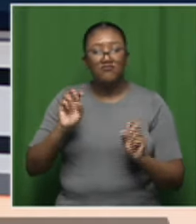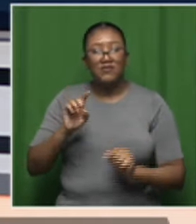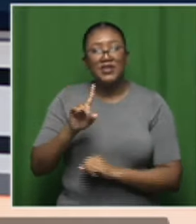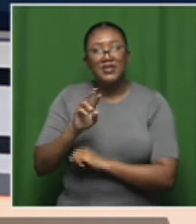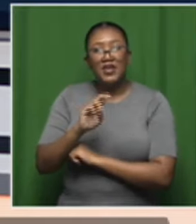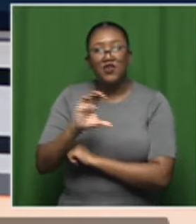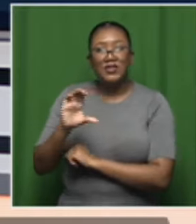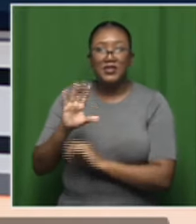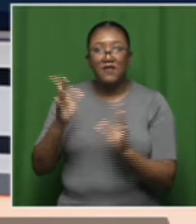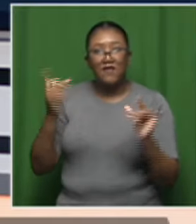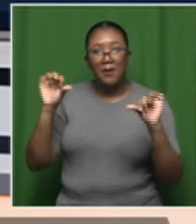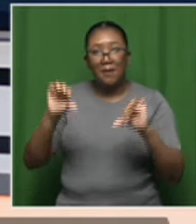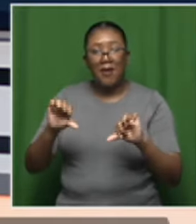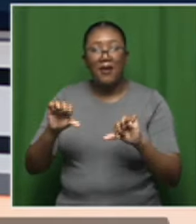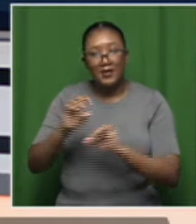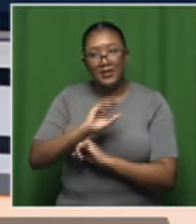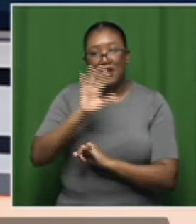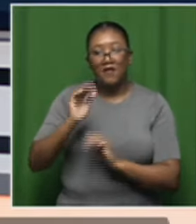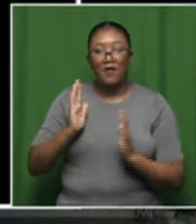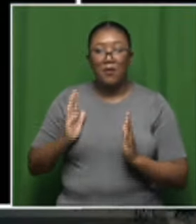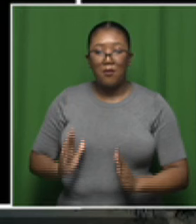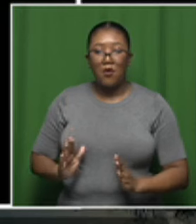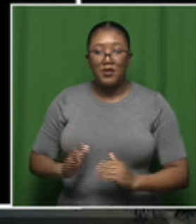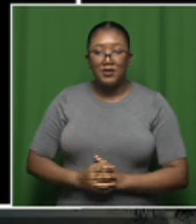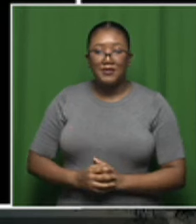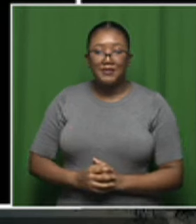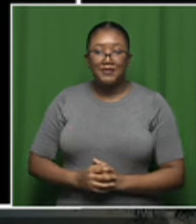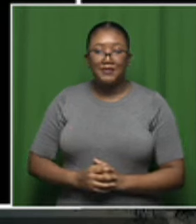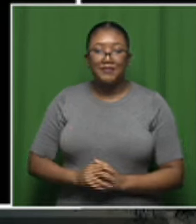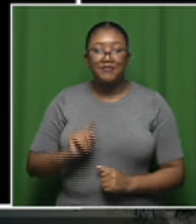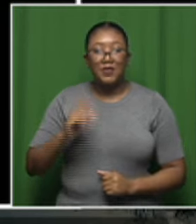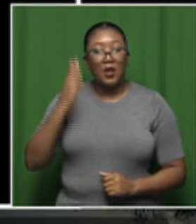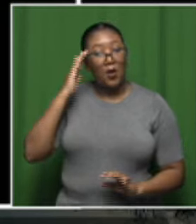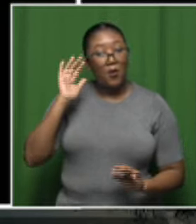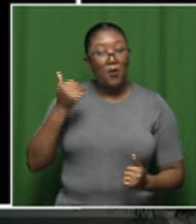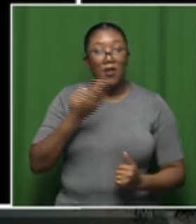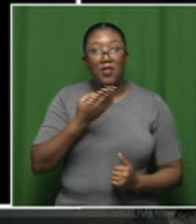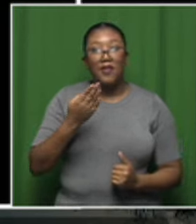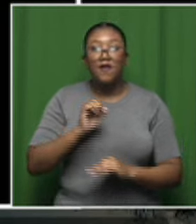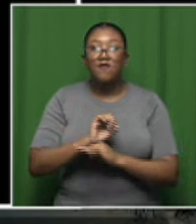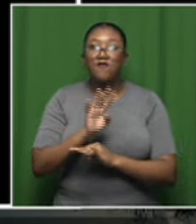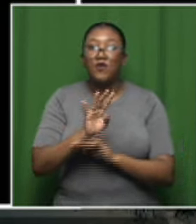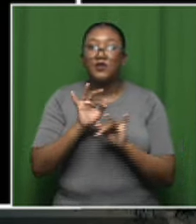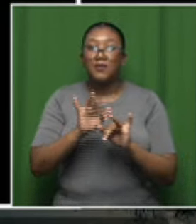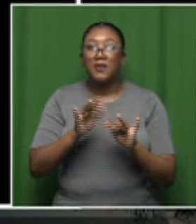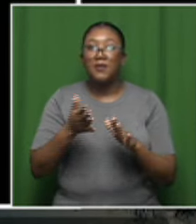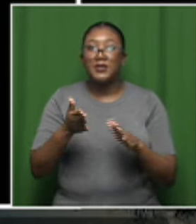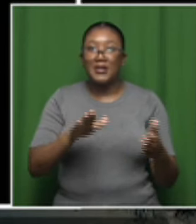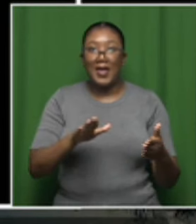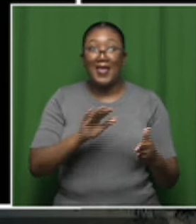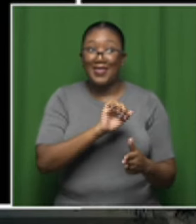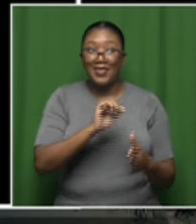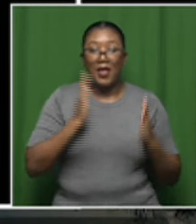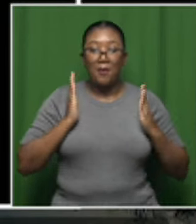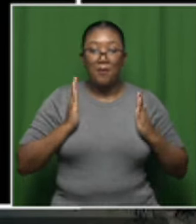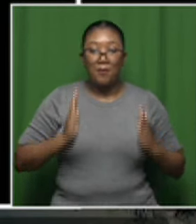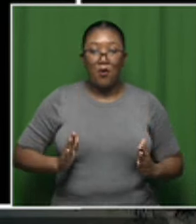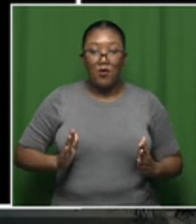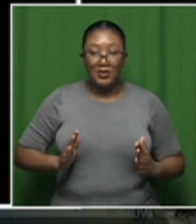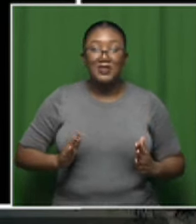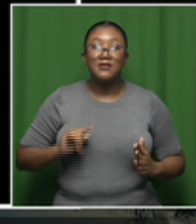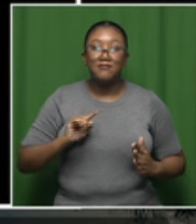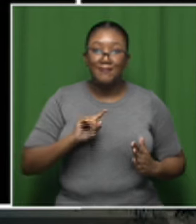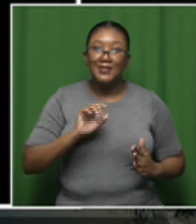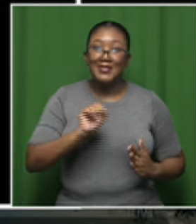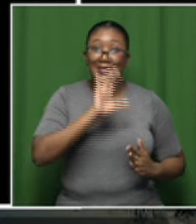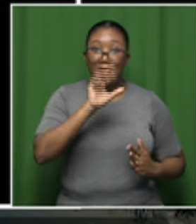repatriation process? Yes, indeed, we know that the bodies of South Africans, but not only South